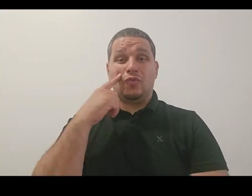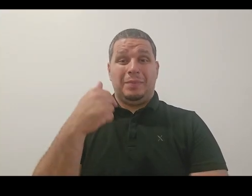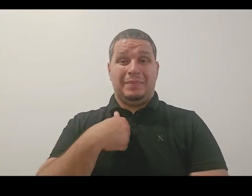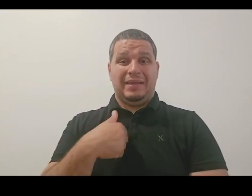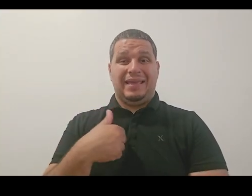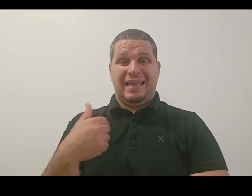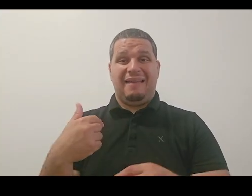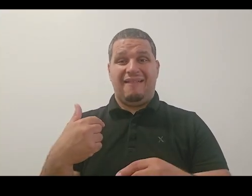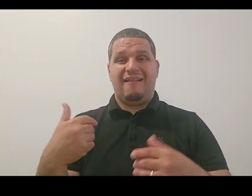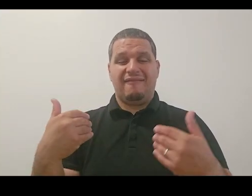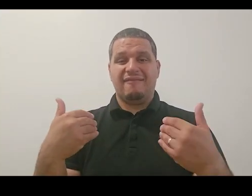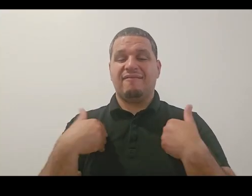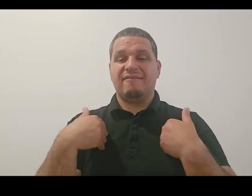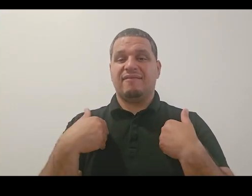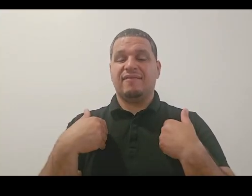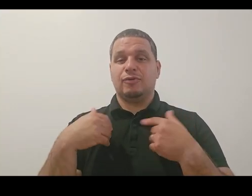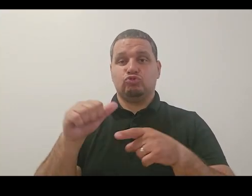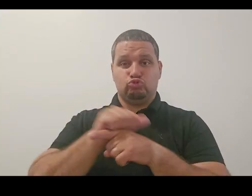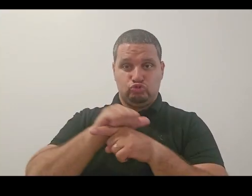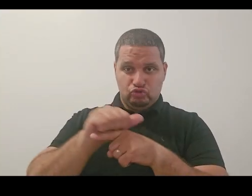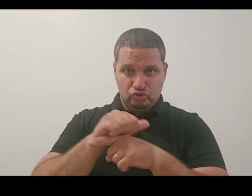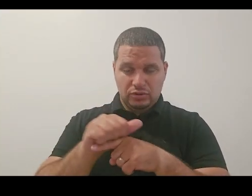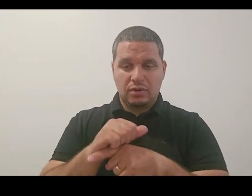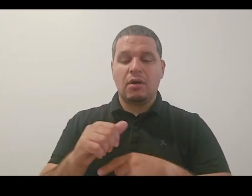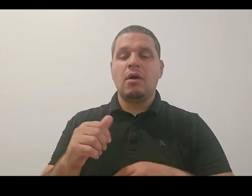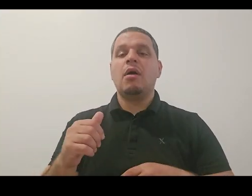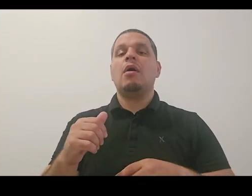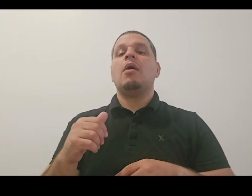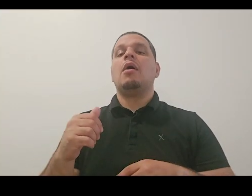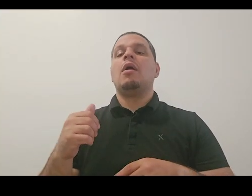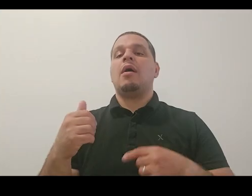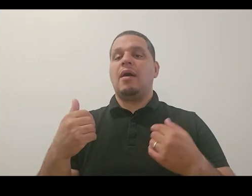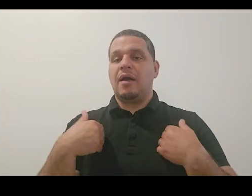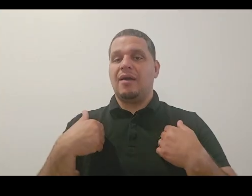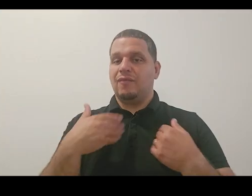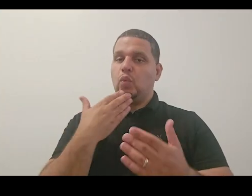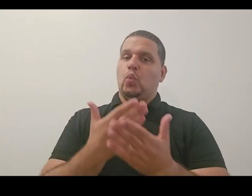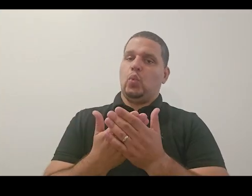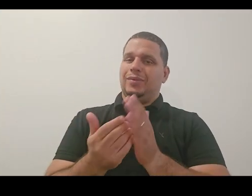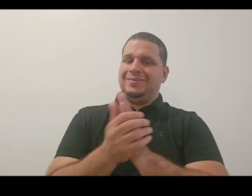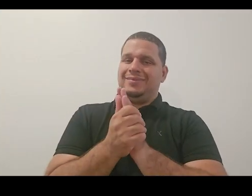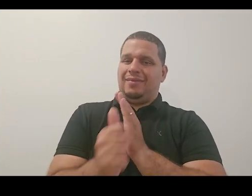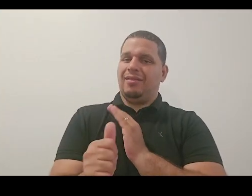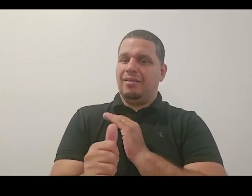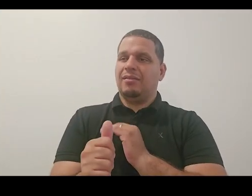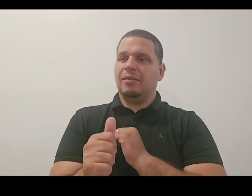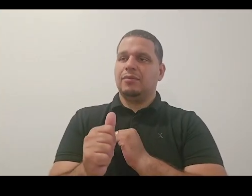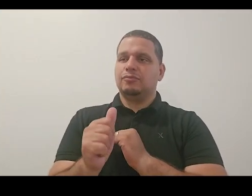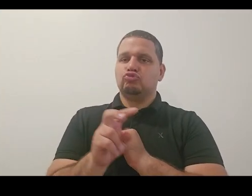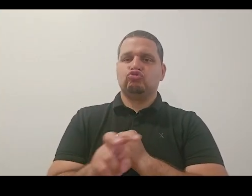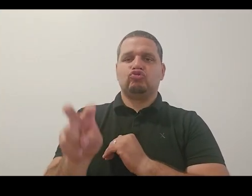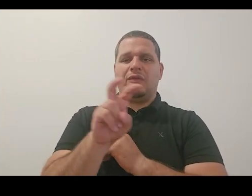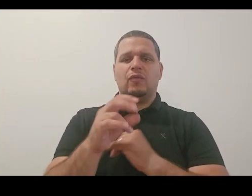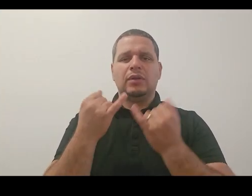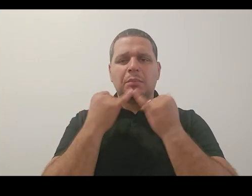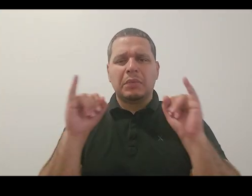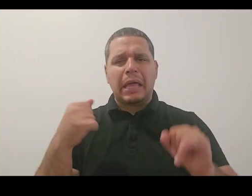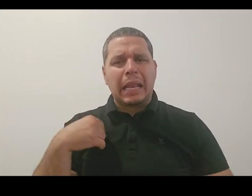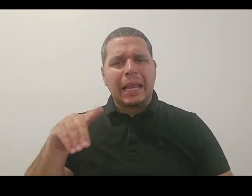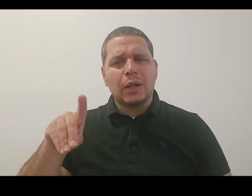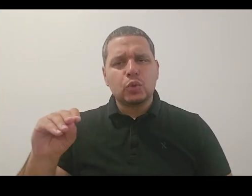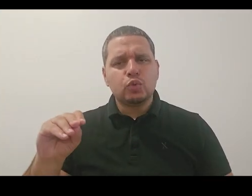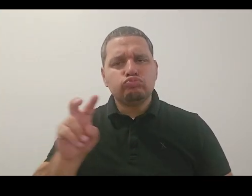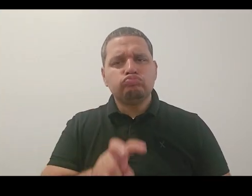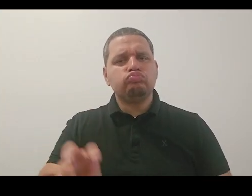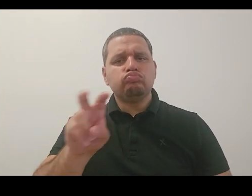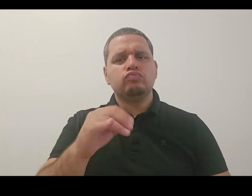for me, I do have the training, I do have the good skills to travel independently, and